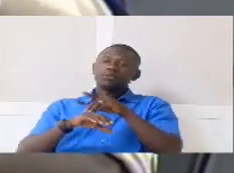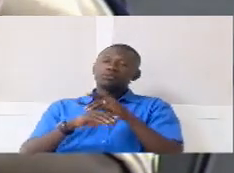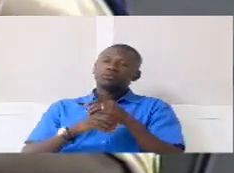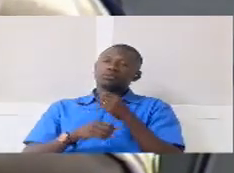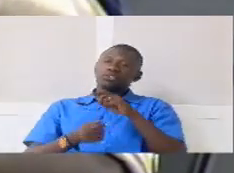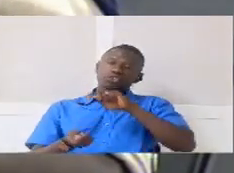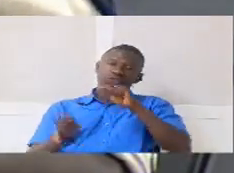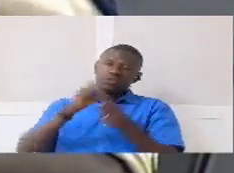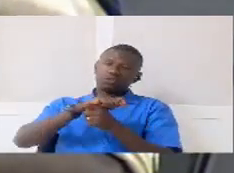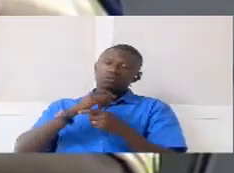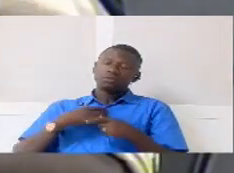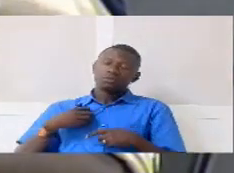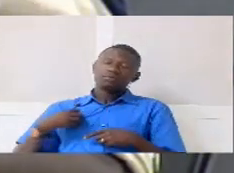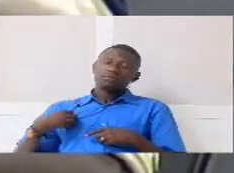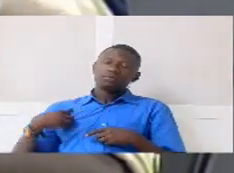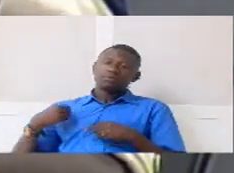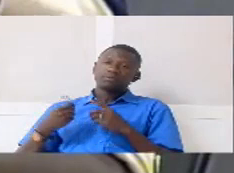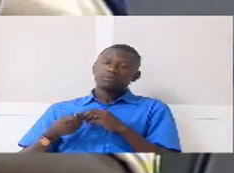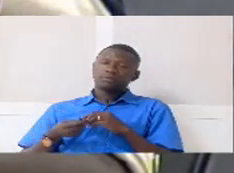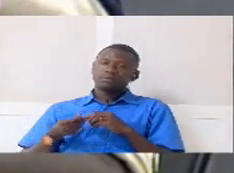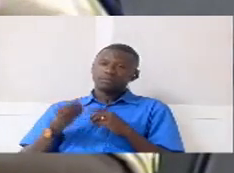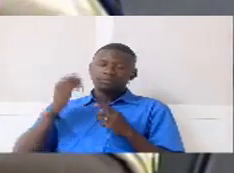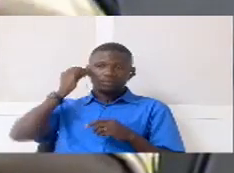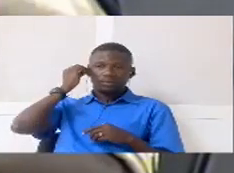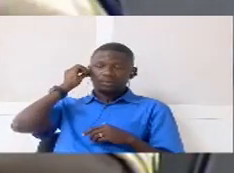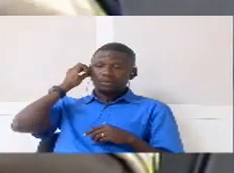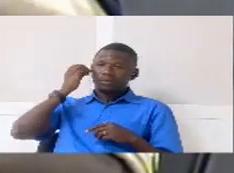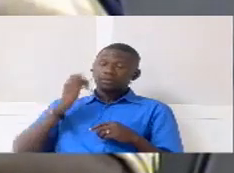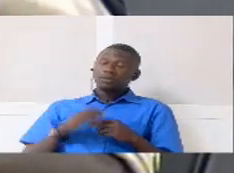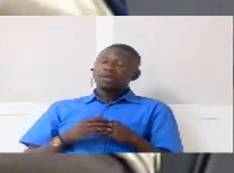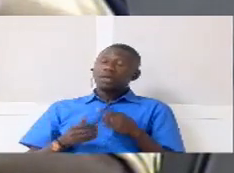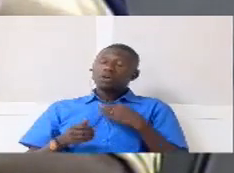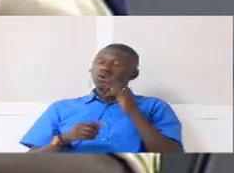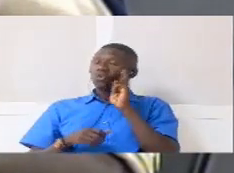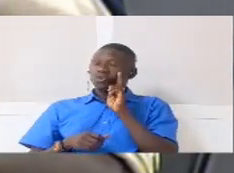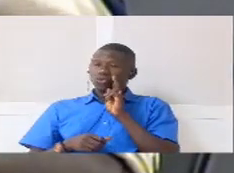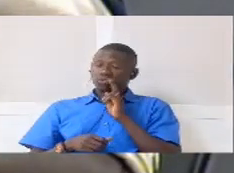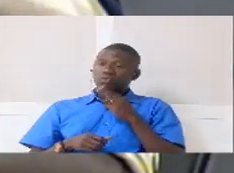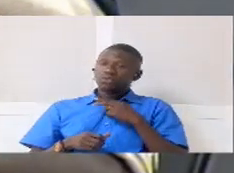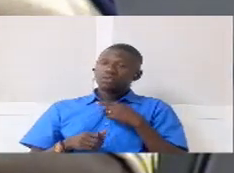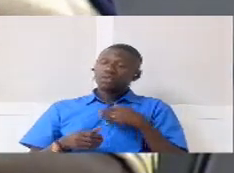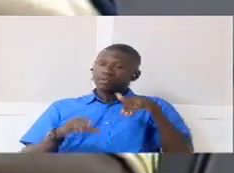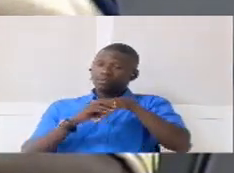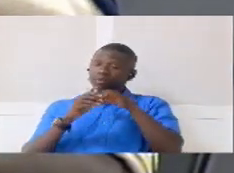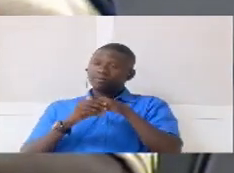partners like Inside Training, Prison Fellowship International, and other